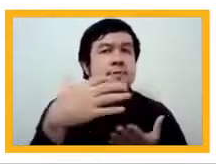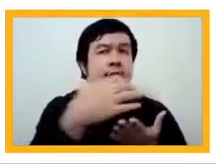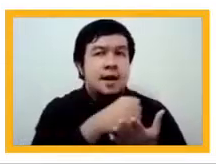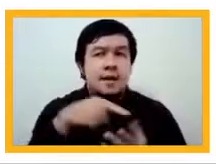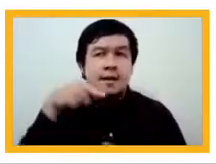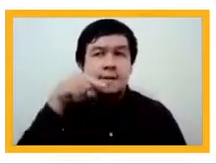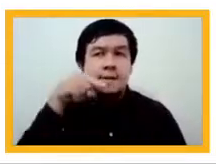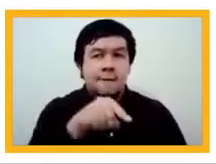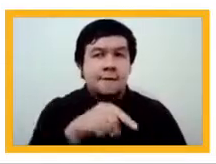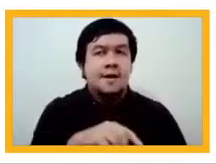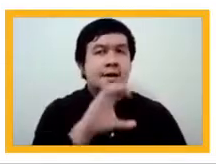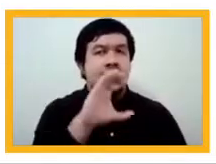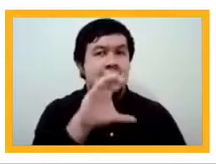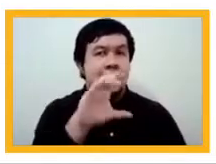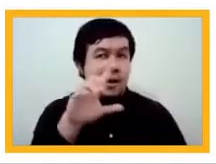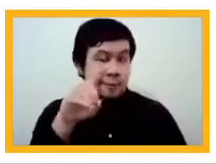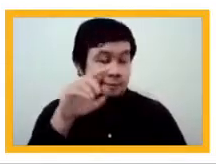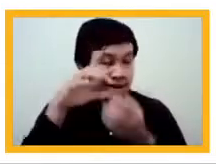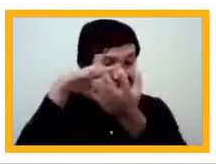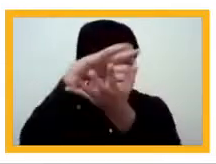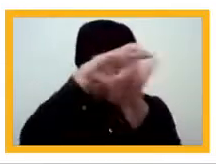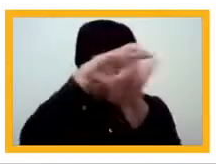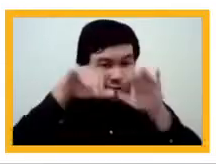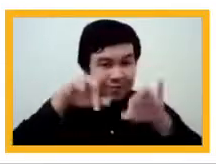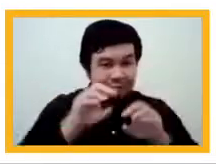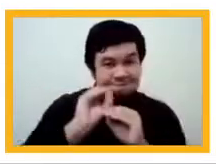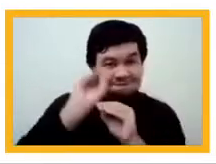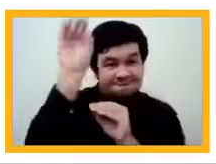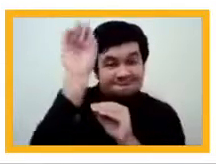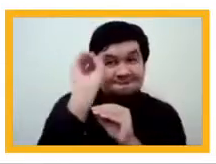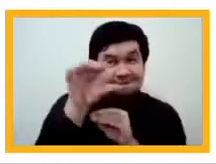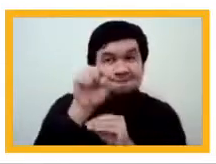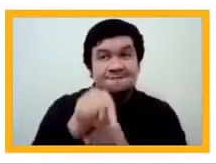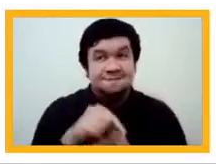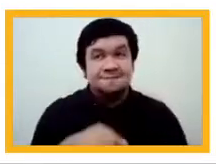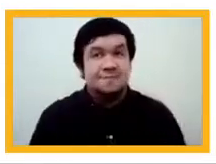So developed country can support such fund